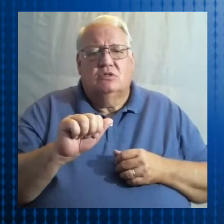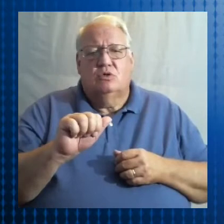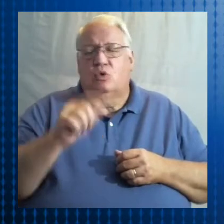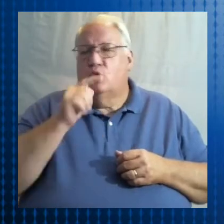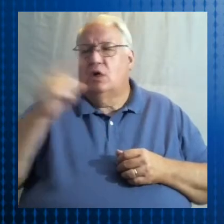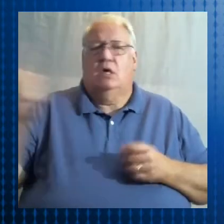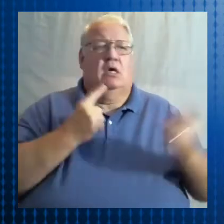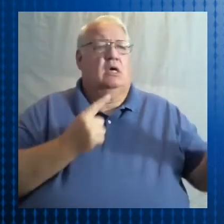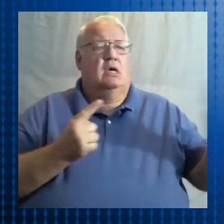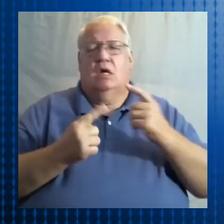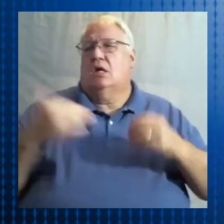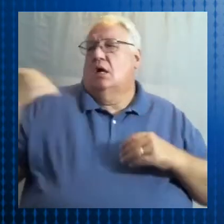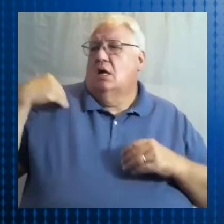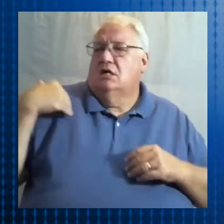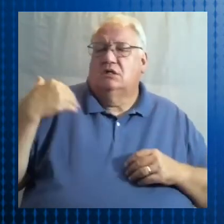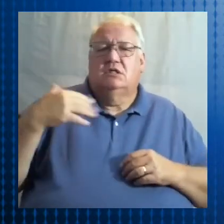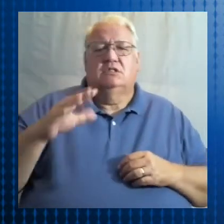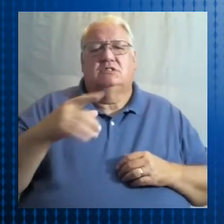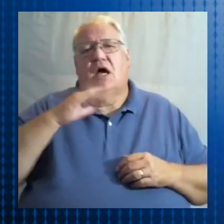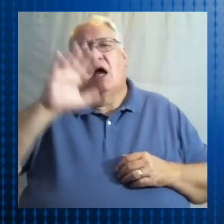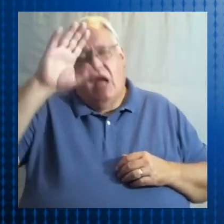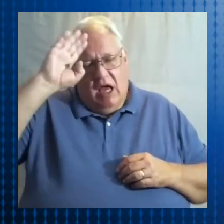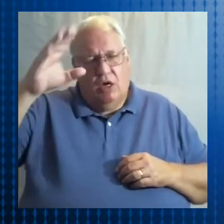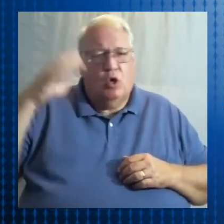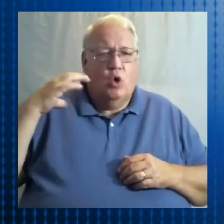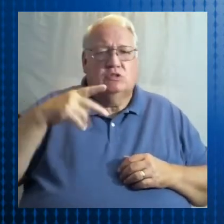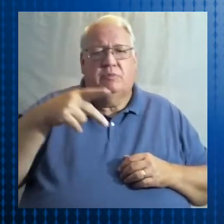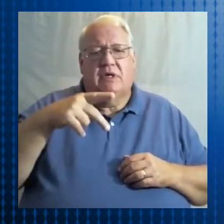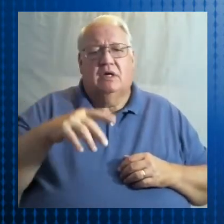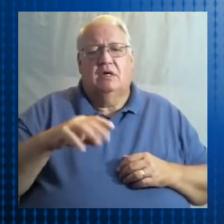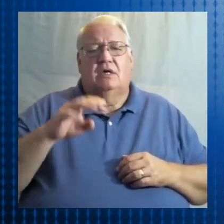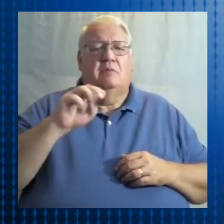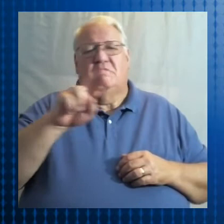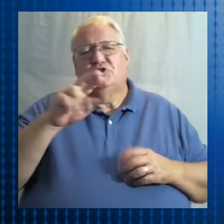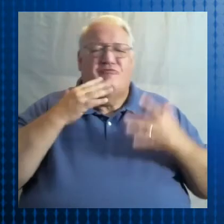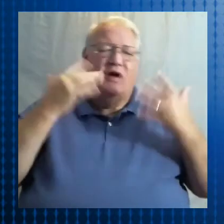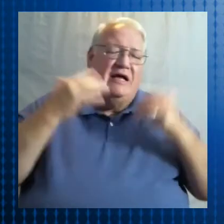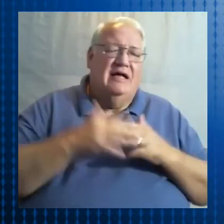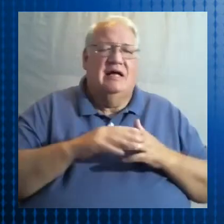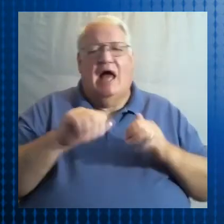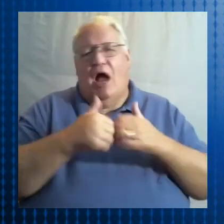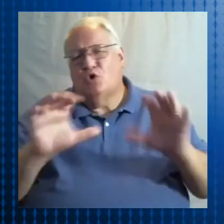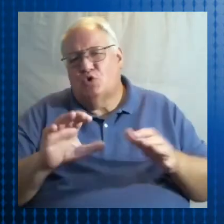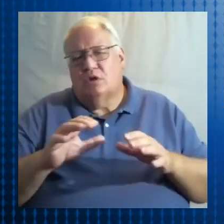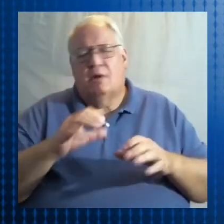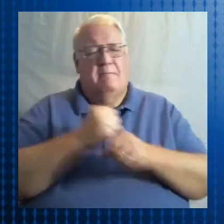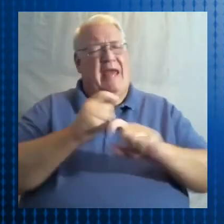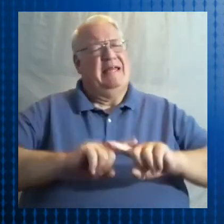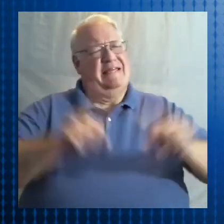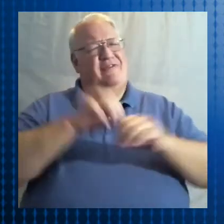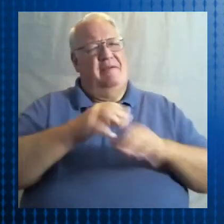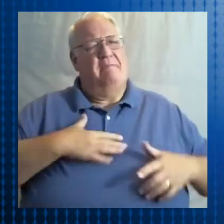years, or tapped me on the shoulders and said, hey, Coach P, hi, Mr. Pleasant, how you doing? And that you made a difference in my life. Thank